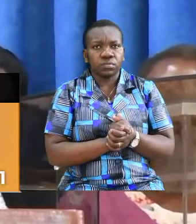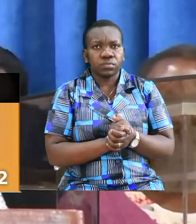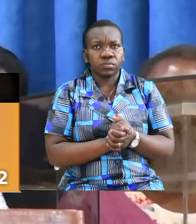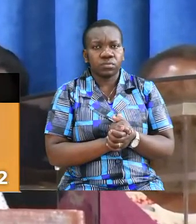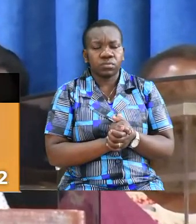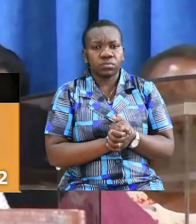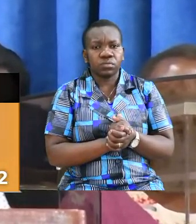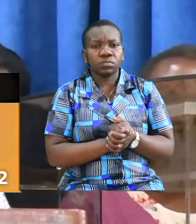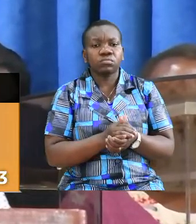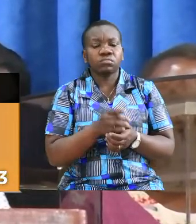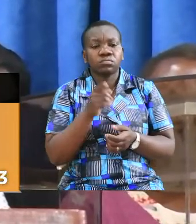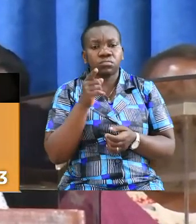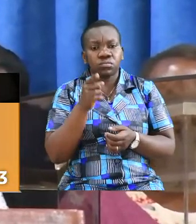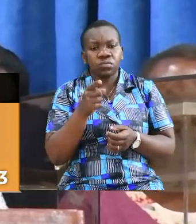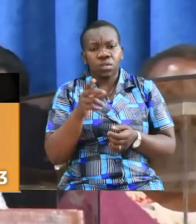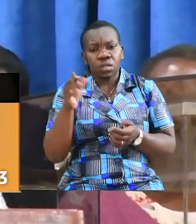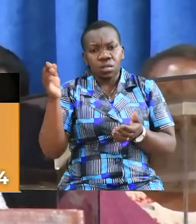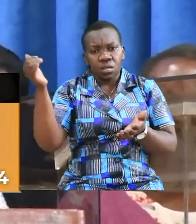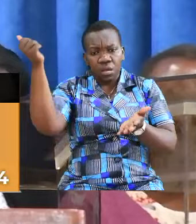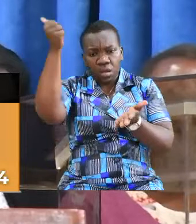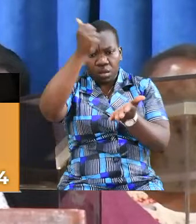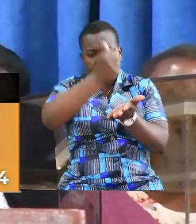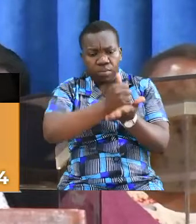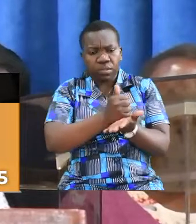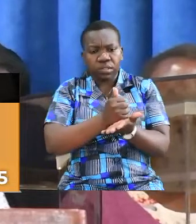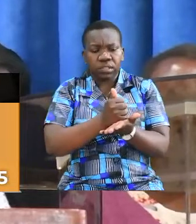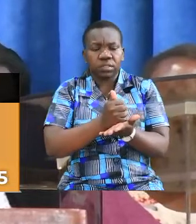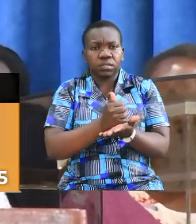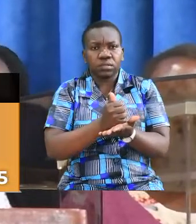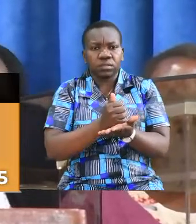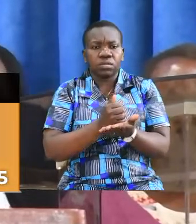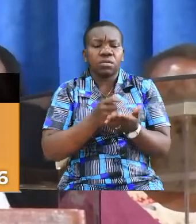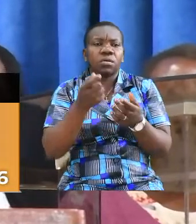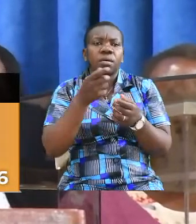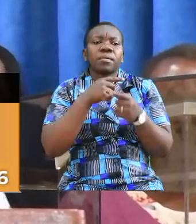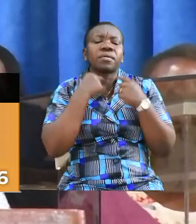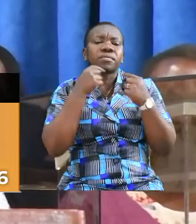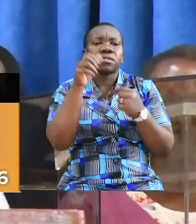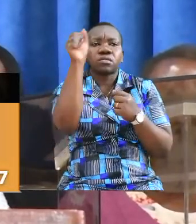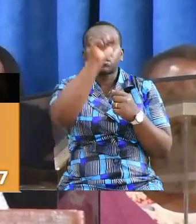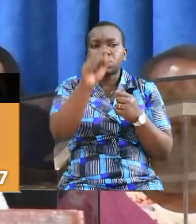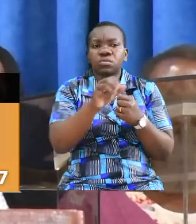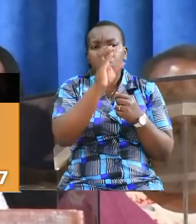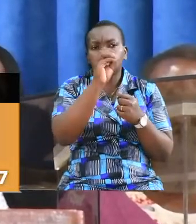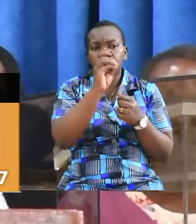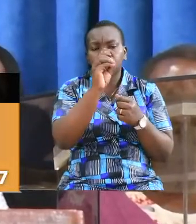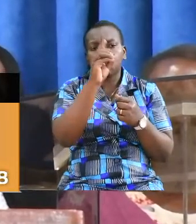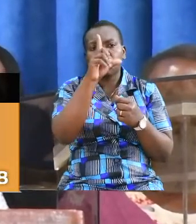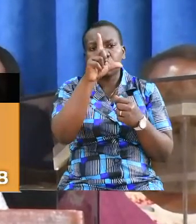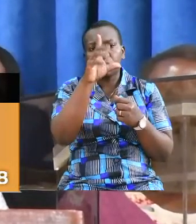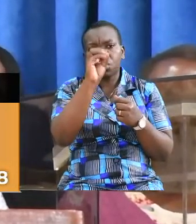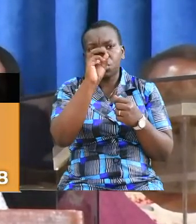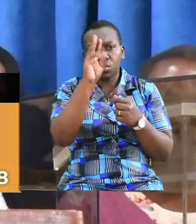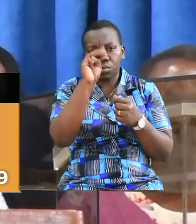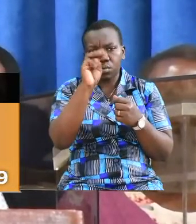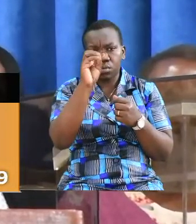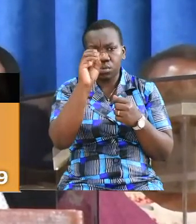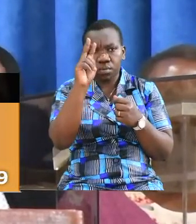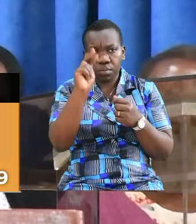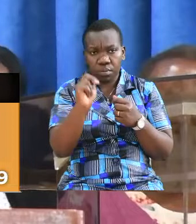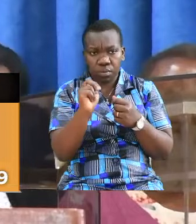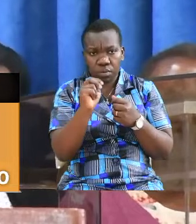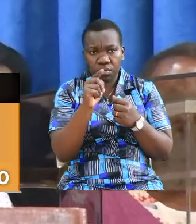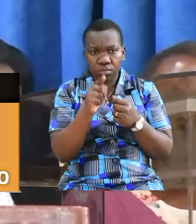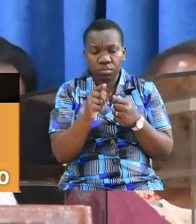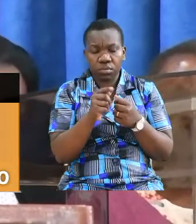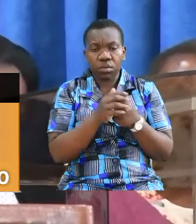The presbytery appointed a commission to confer with Reverend Solomon Kamau regarding the circumstances of the case in which he wrote